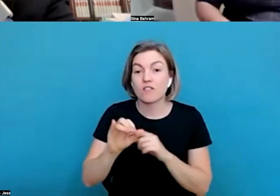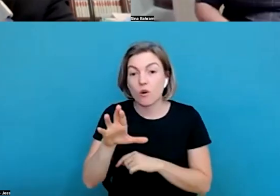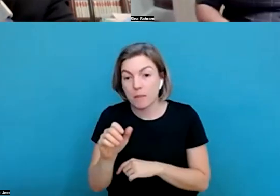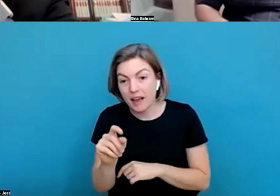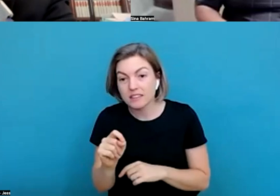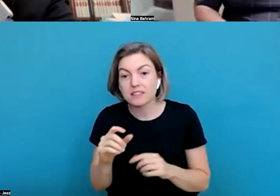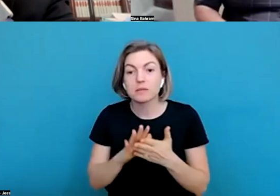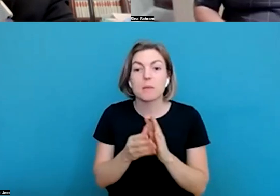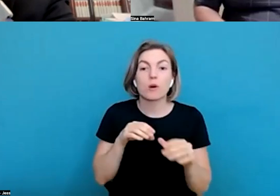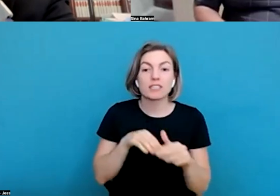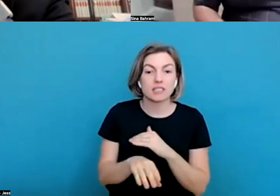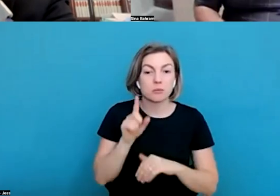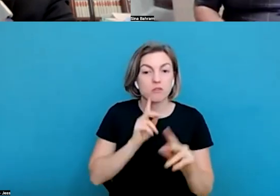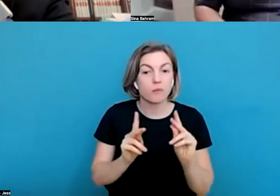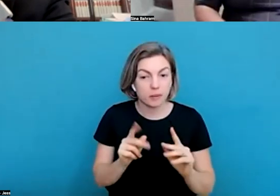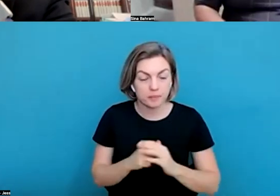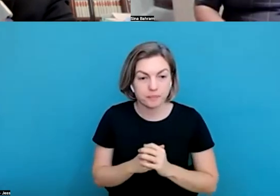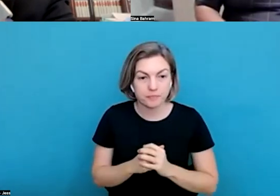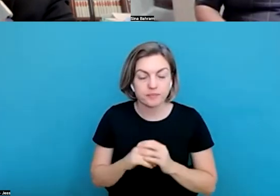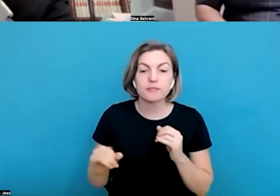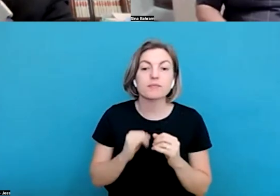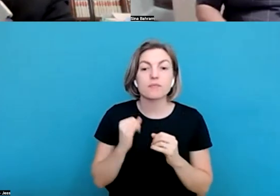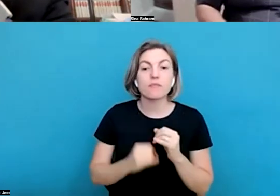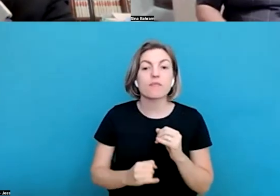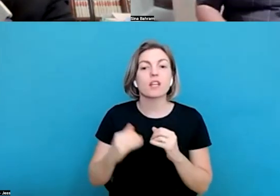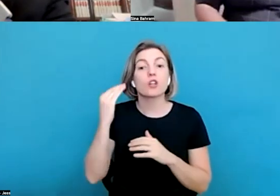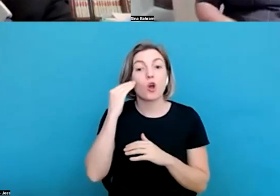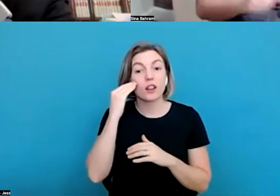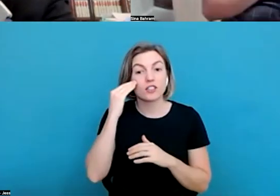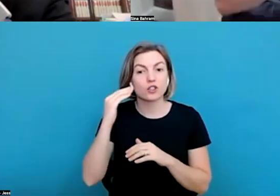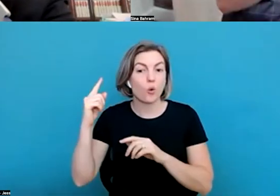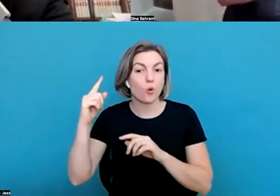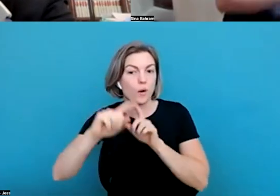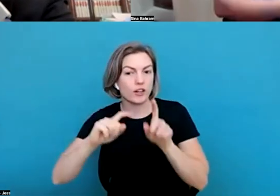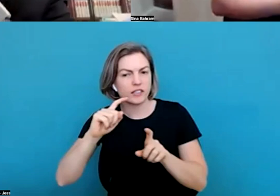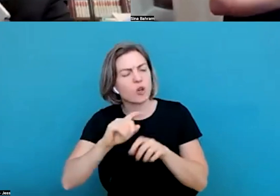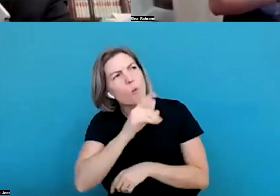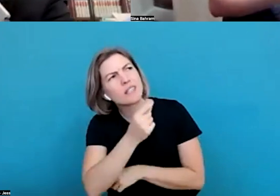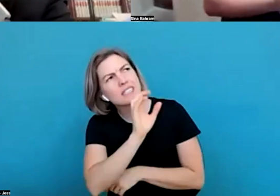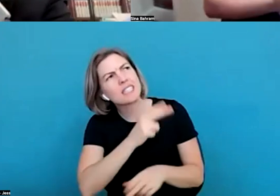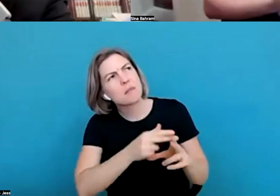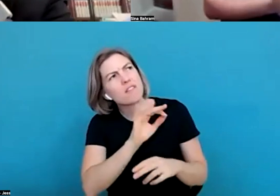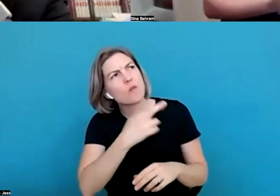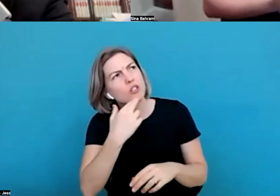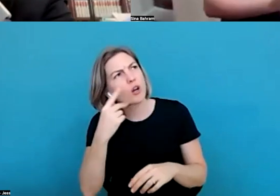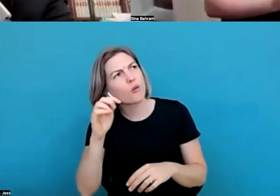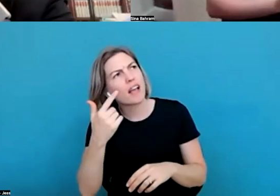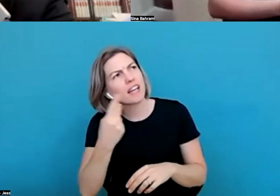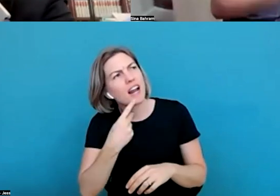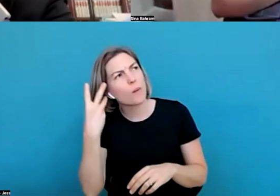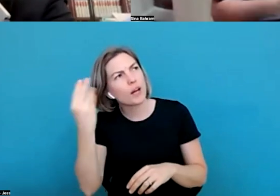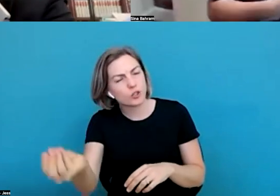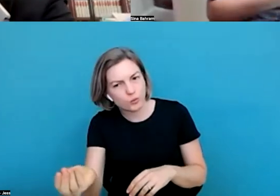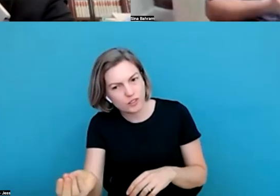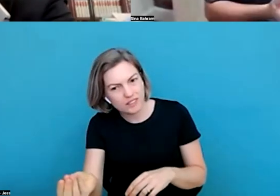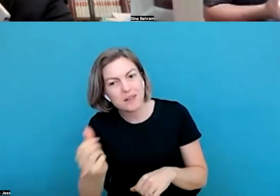people. And lastly, knowledge queries, right? What was the name of that restaurant that Greg and I went to? And so